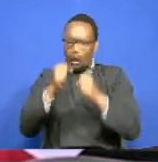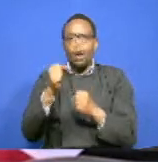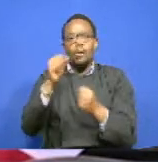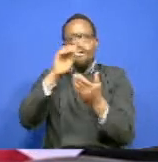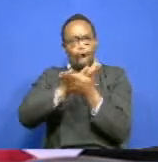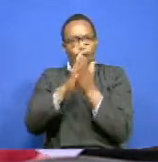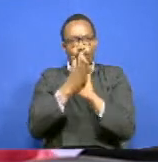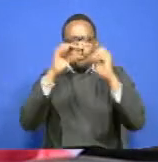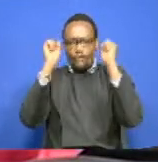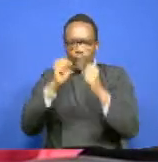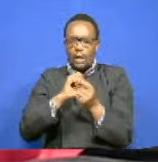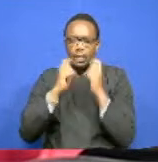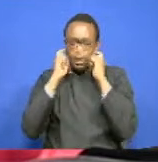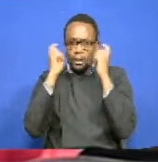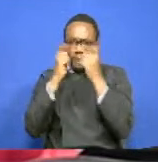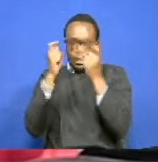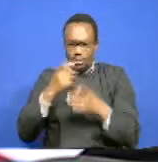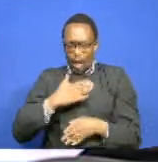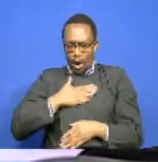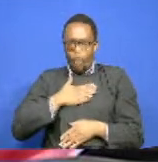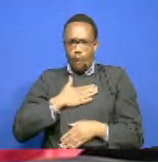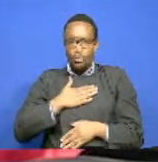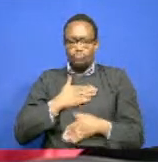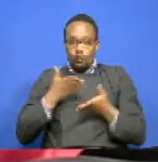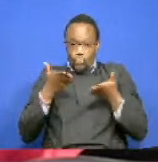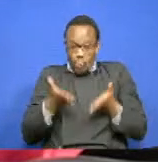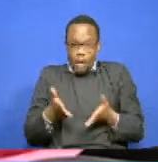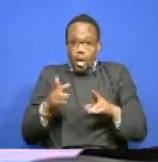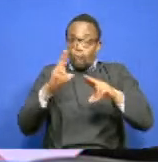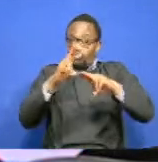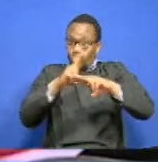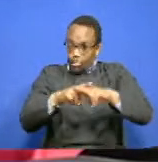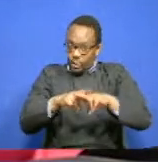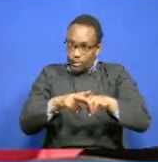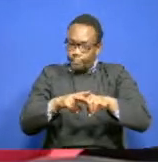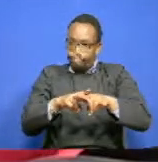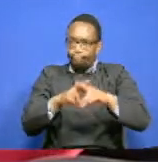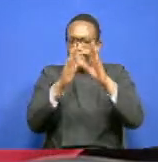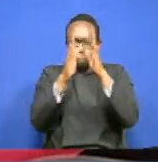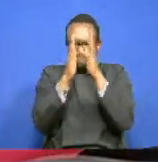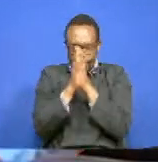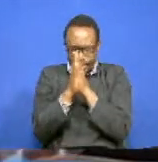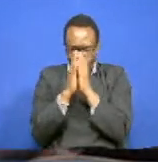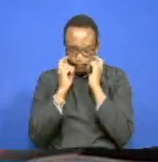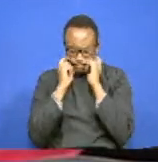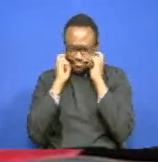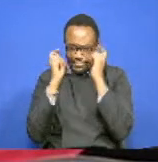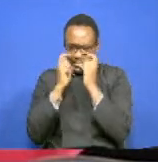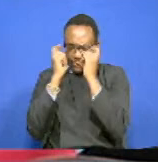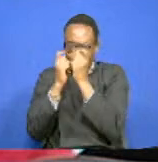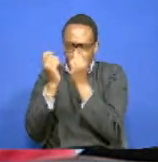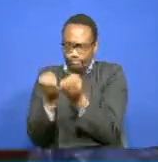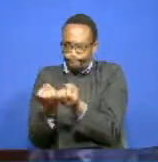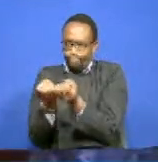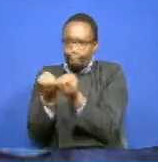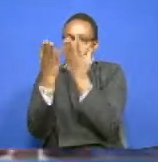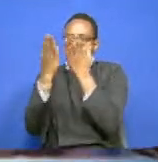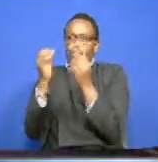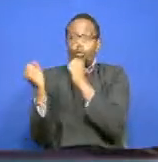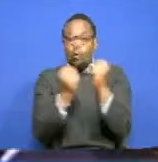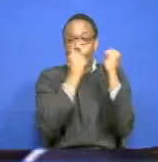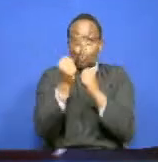us our sins. So let us sit down and confess our sins to the Almighty